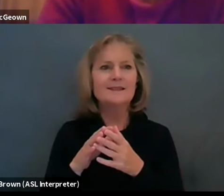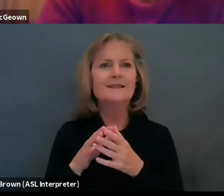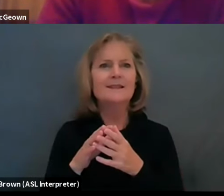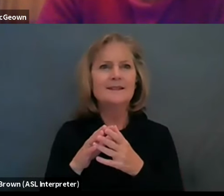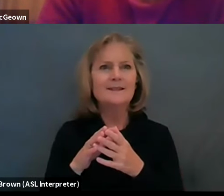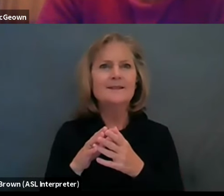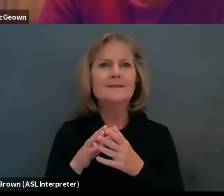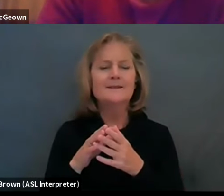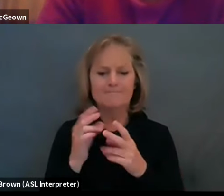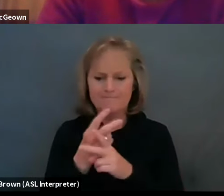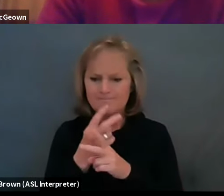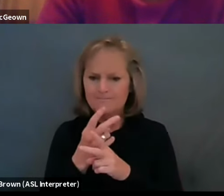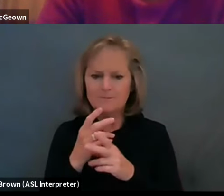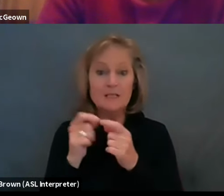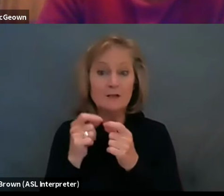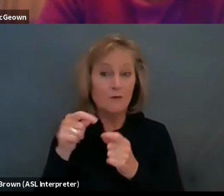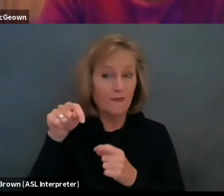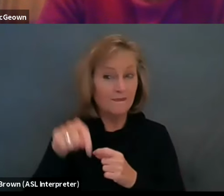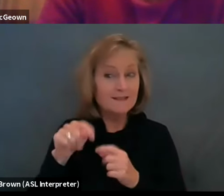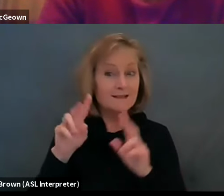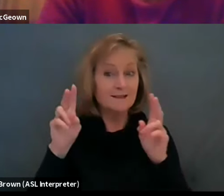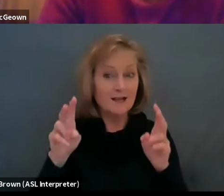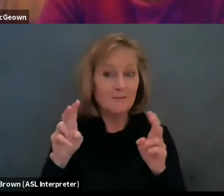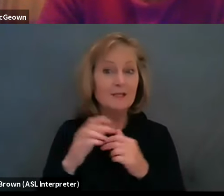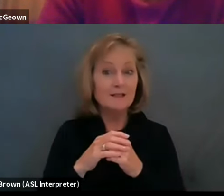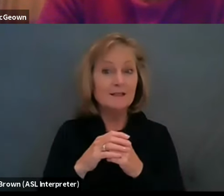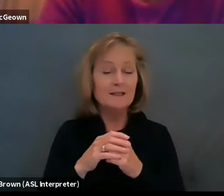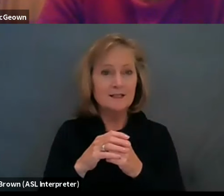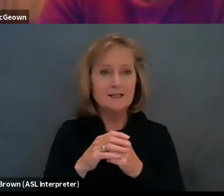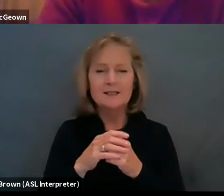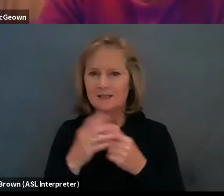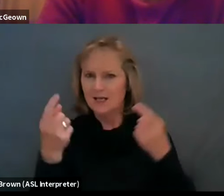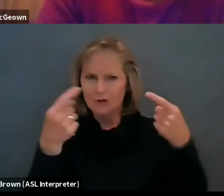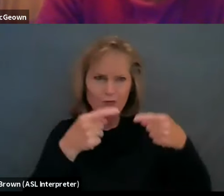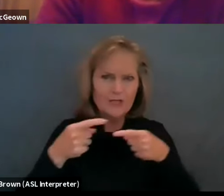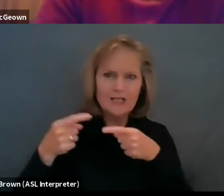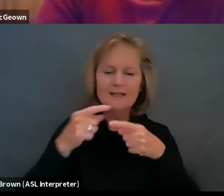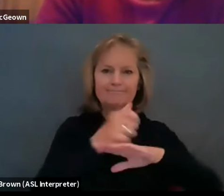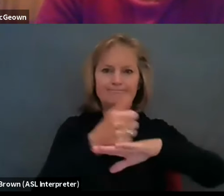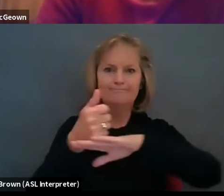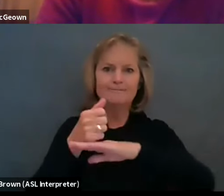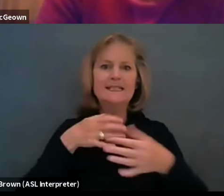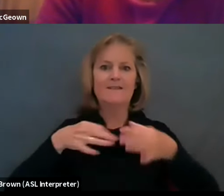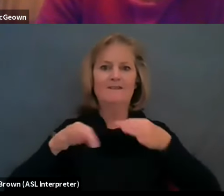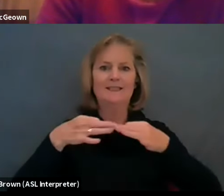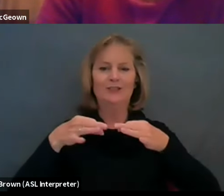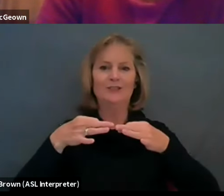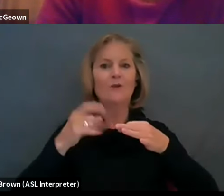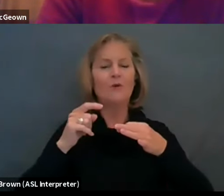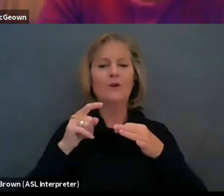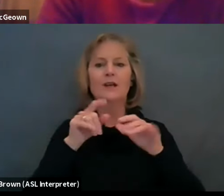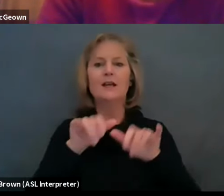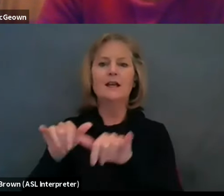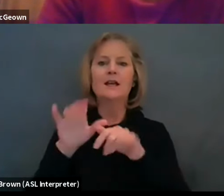to particularly for this topic, coming to an agreed set of definitions or a sort of a